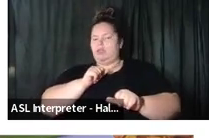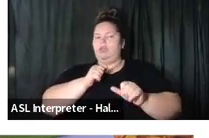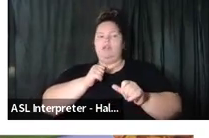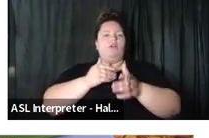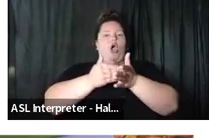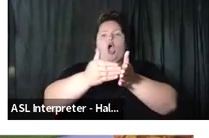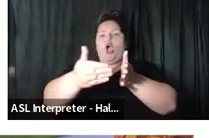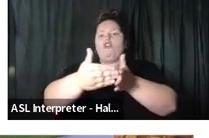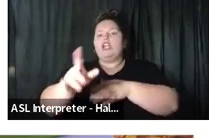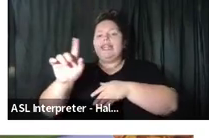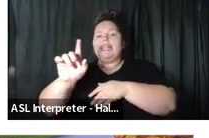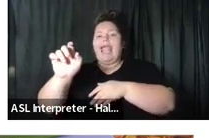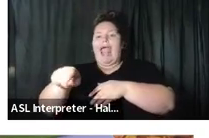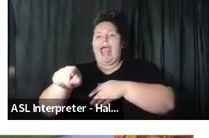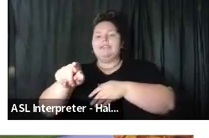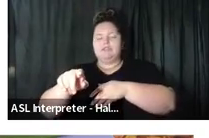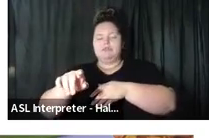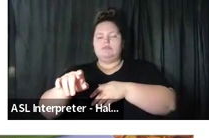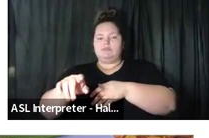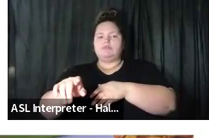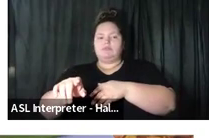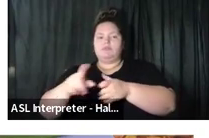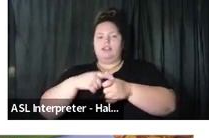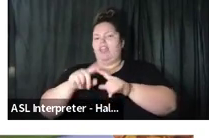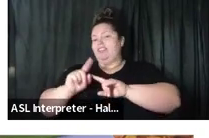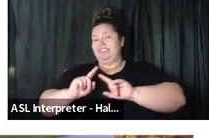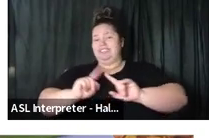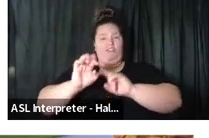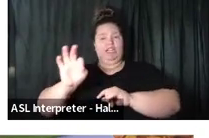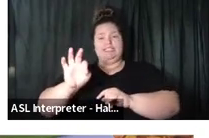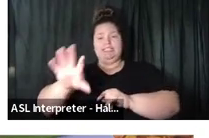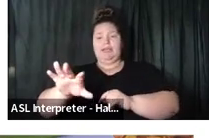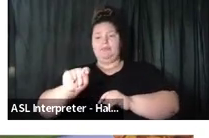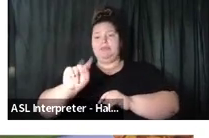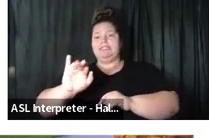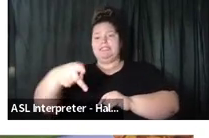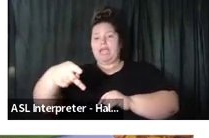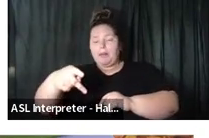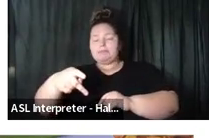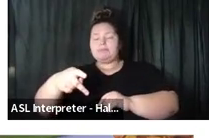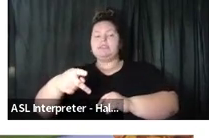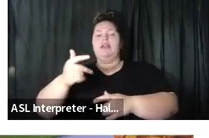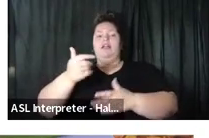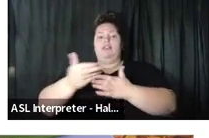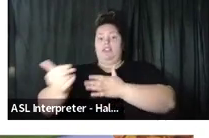asked questions. They have a lot of different tips and just different things in their guides that help with like transportation and getting around when you're